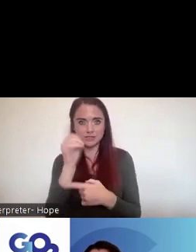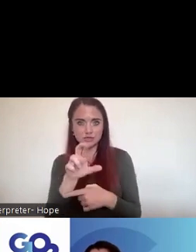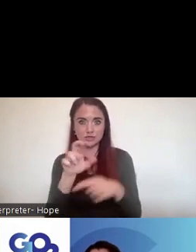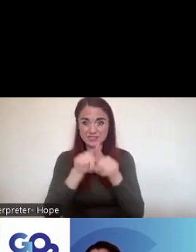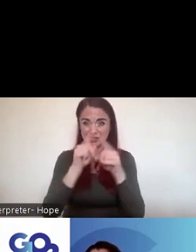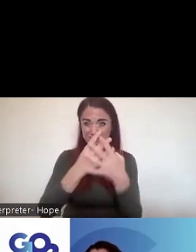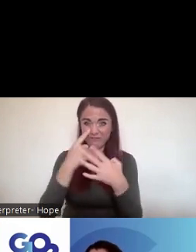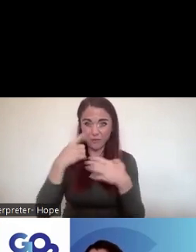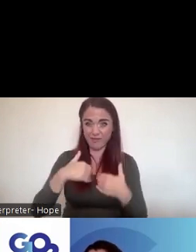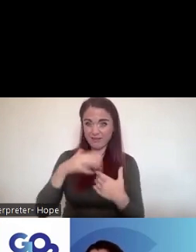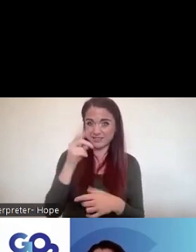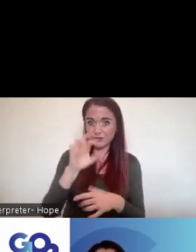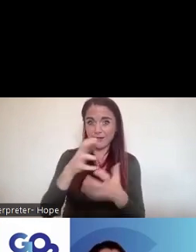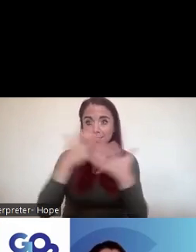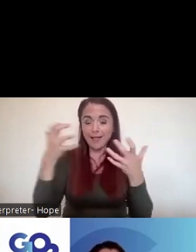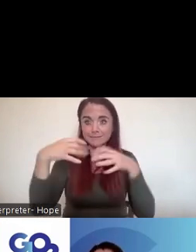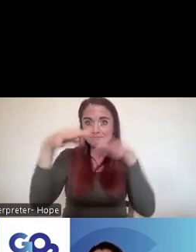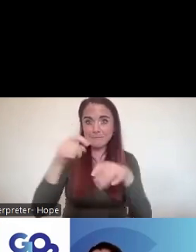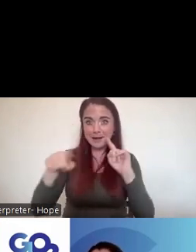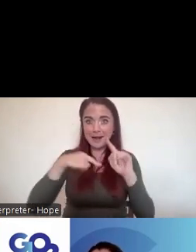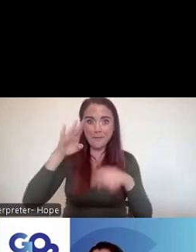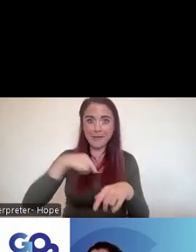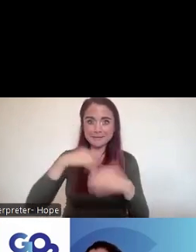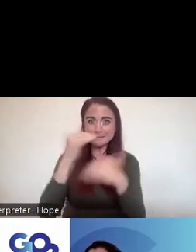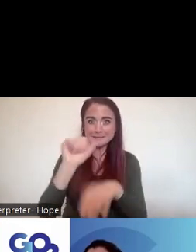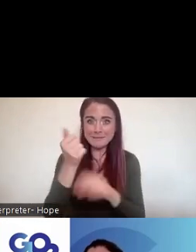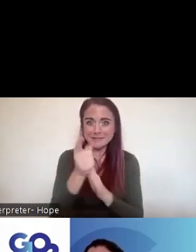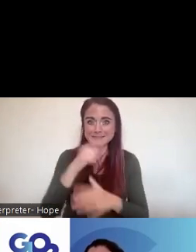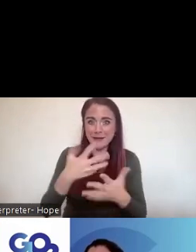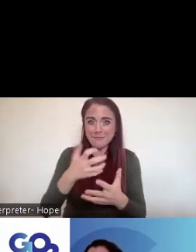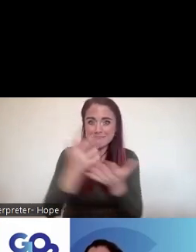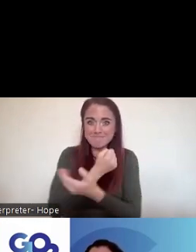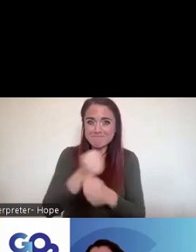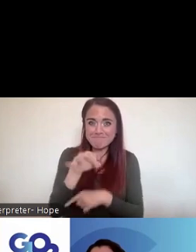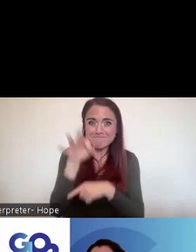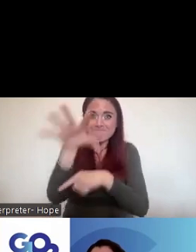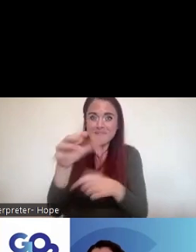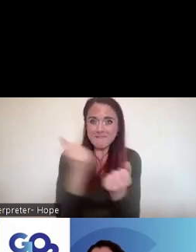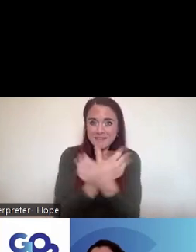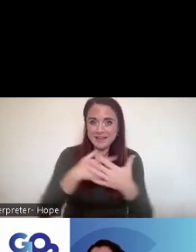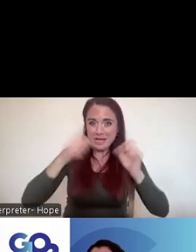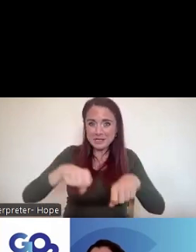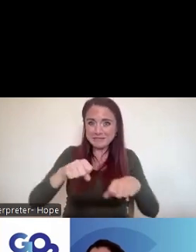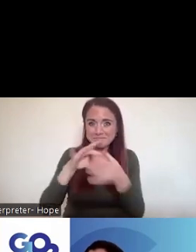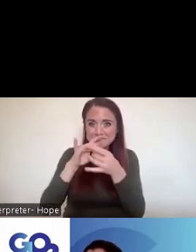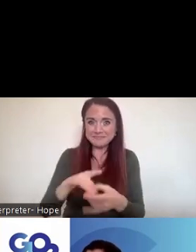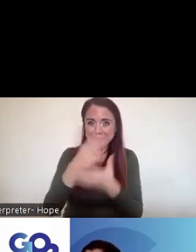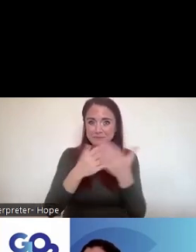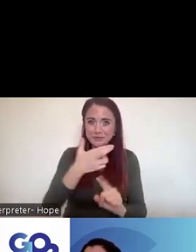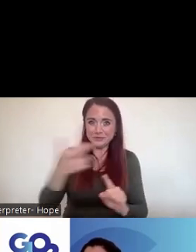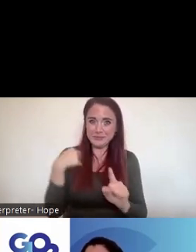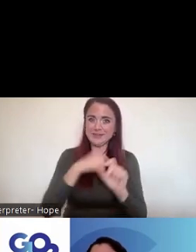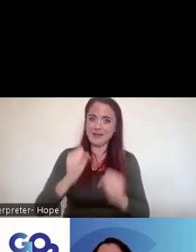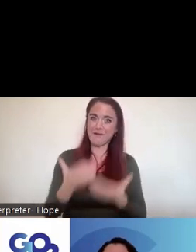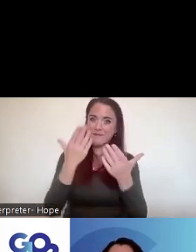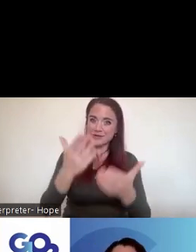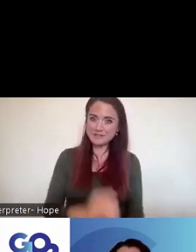a lot to cover, but I know I had 10 minutes, so I just wanted to kind of scratch the surface about some of the resources GoTo has to